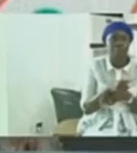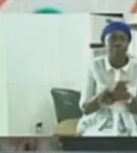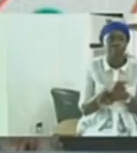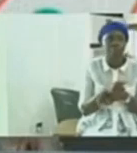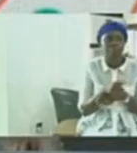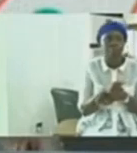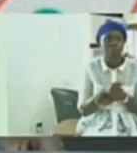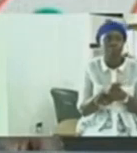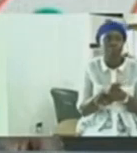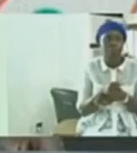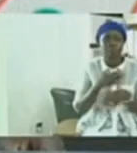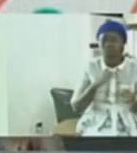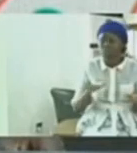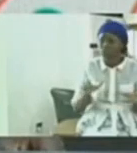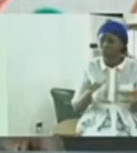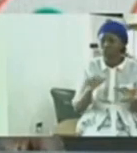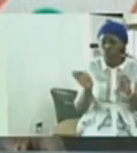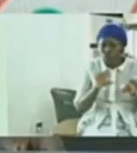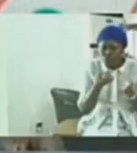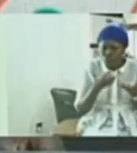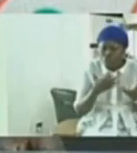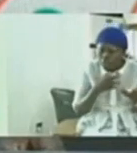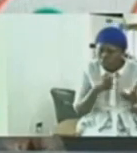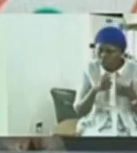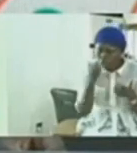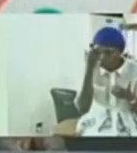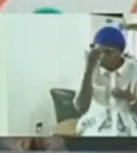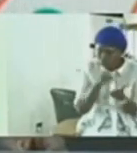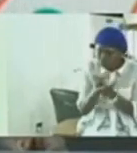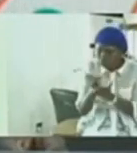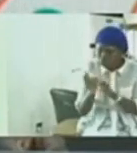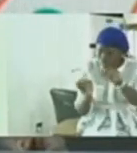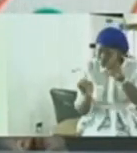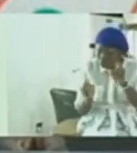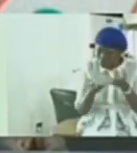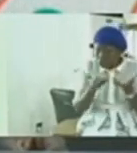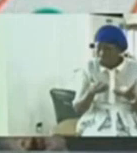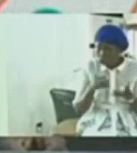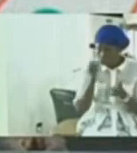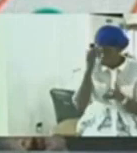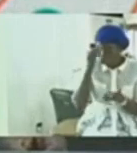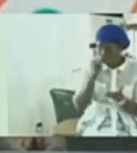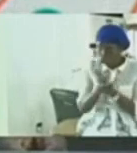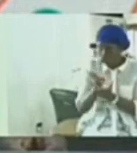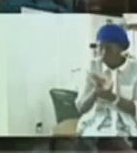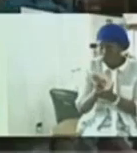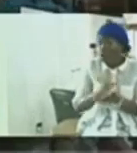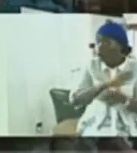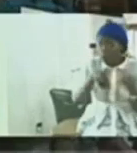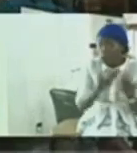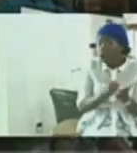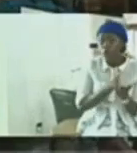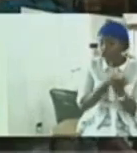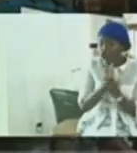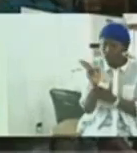You want to know the truth? Yes, sir. The whole truth? Yes, sir. And nothing but the truth? Yes,